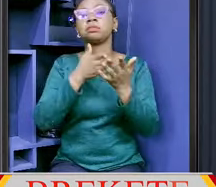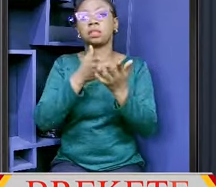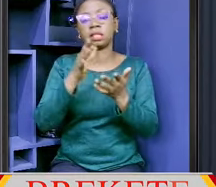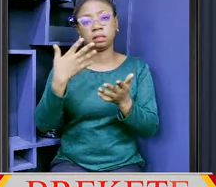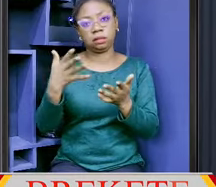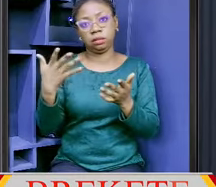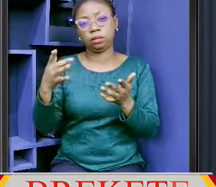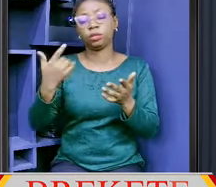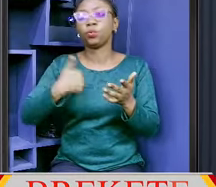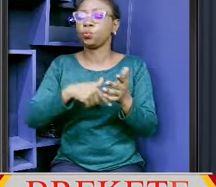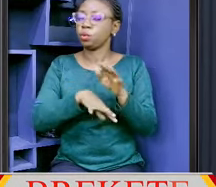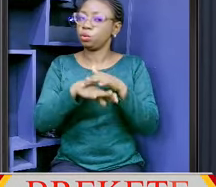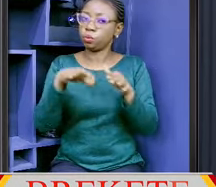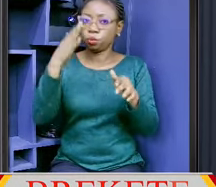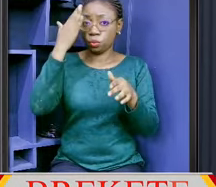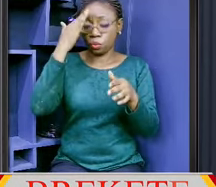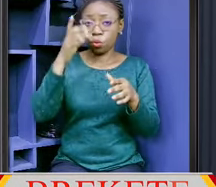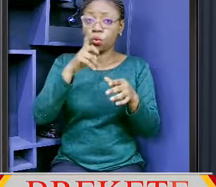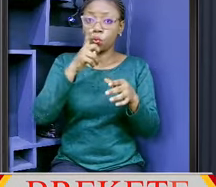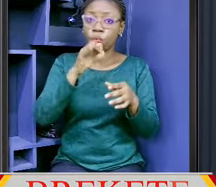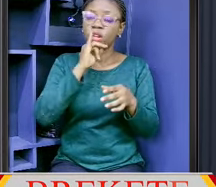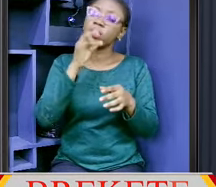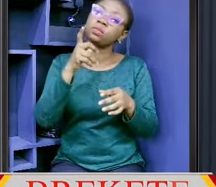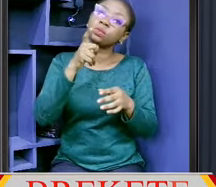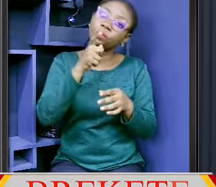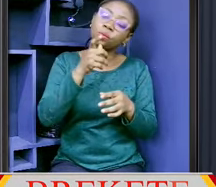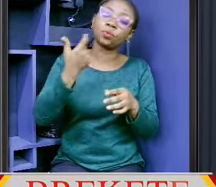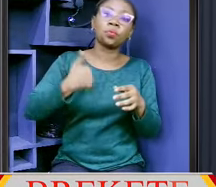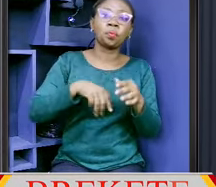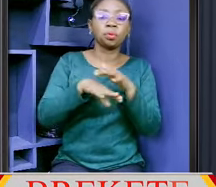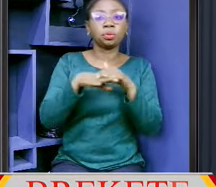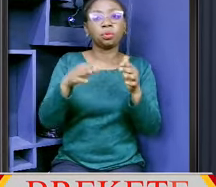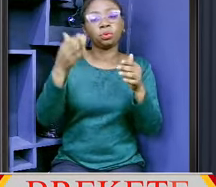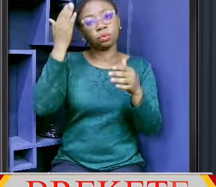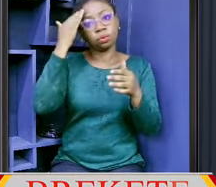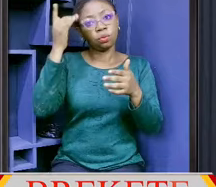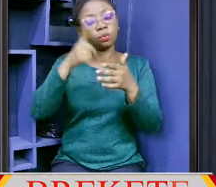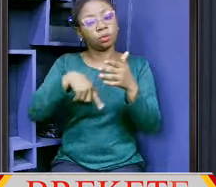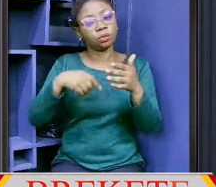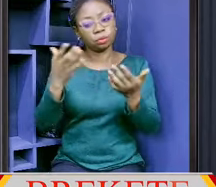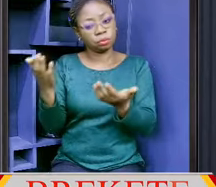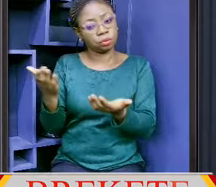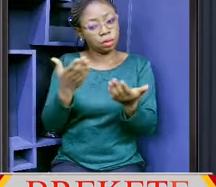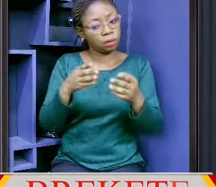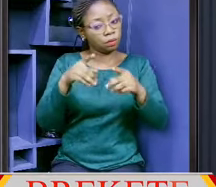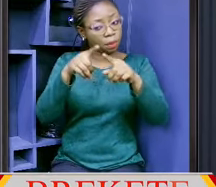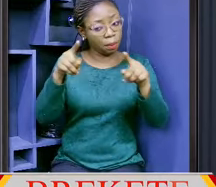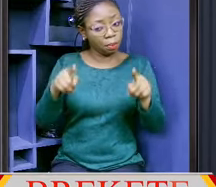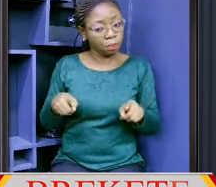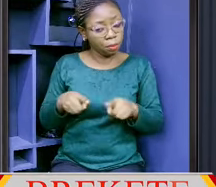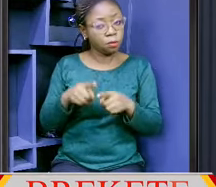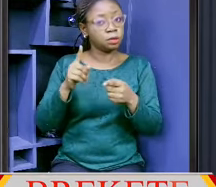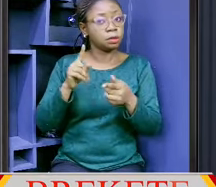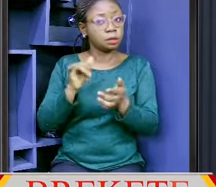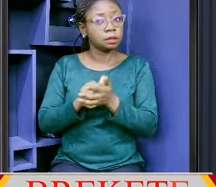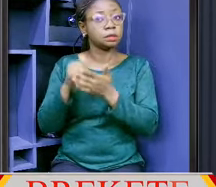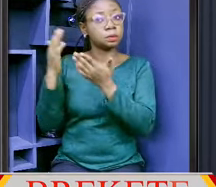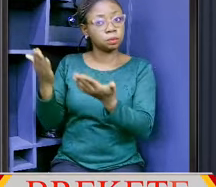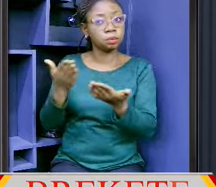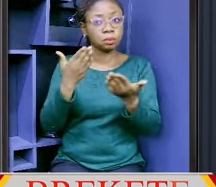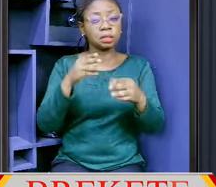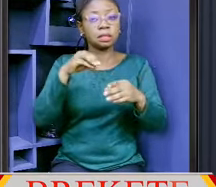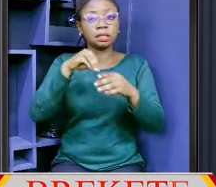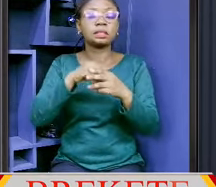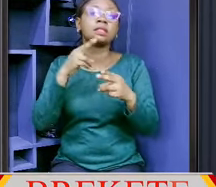We don't know who be who. We don't know what you carry for box where you go can't drop in the name of, say, they